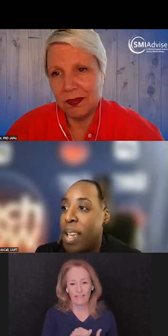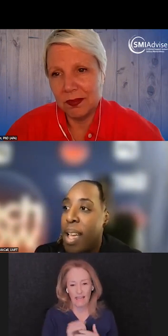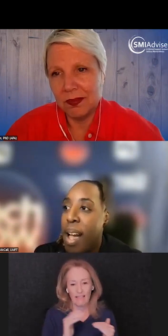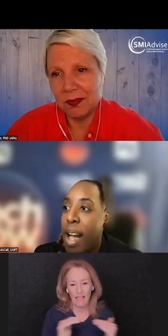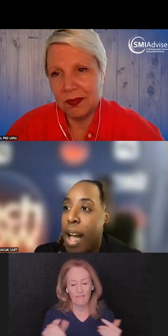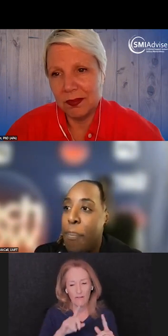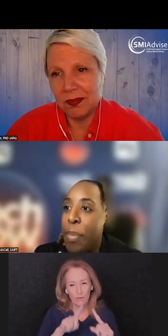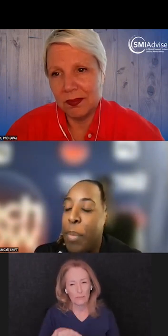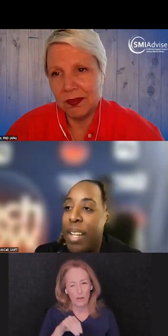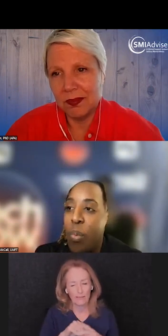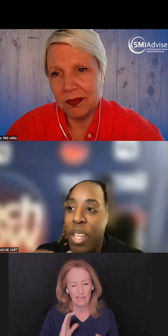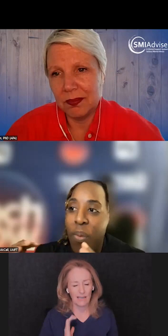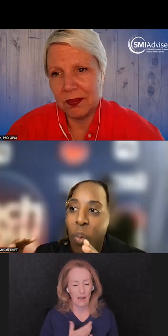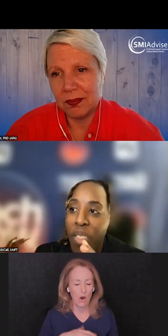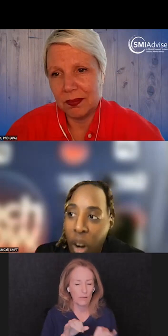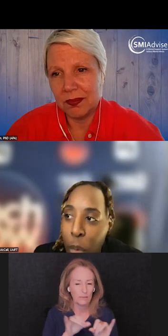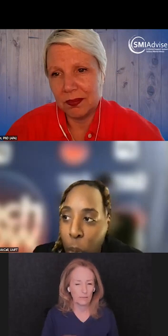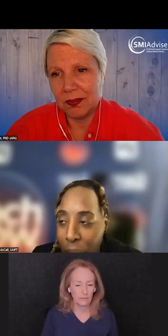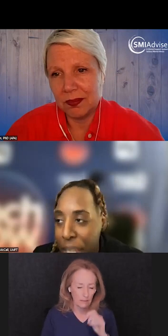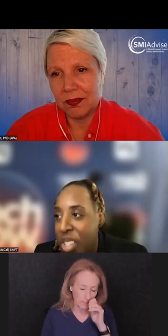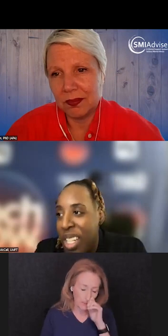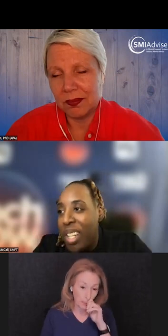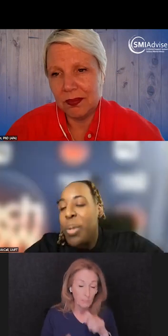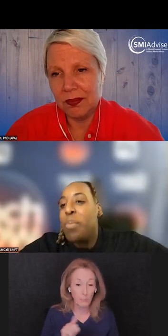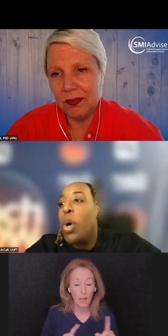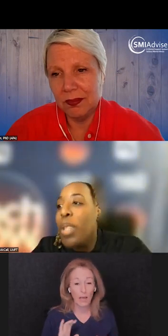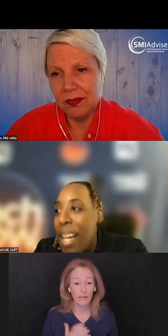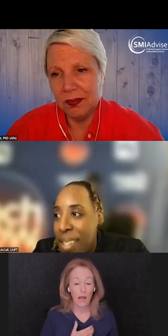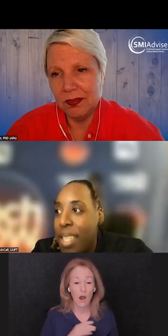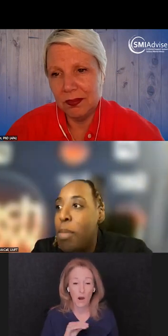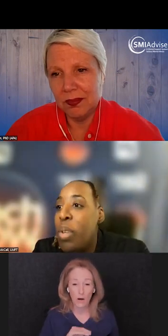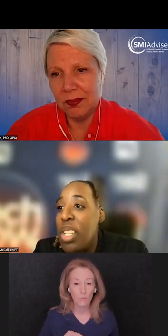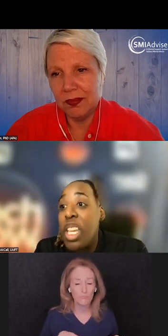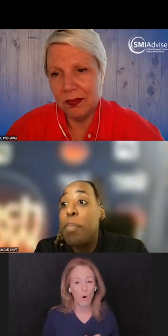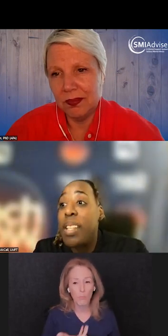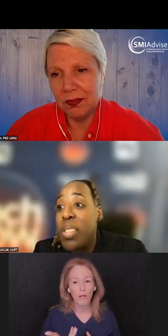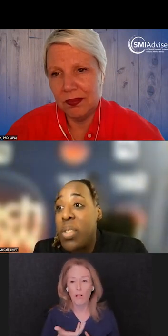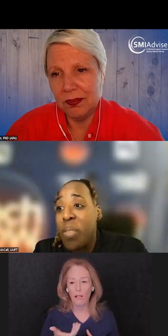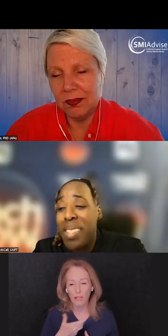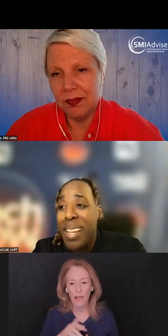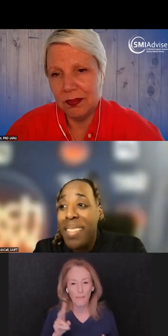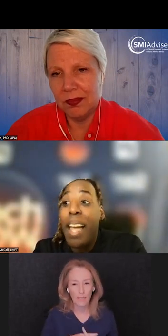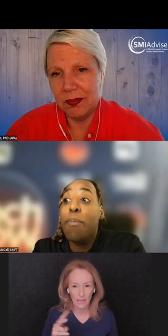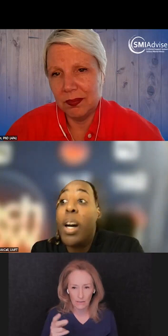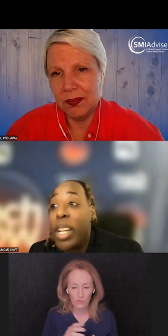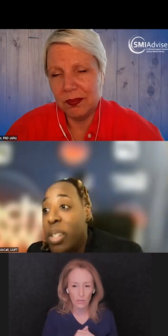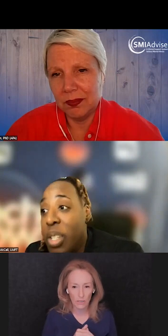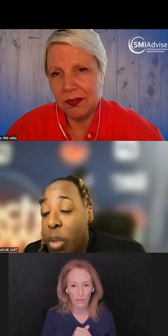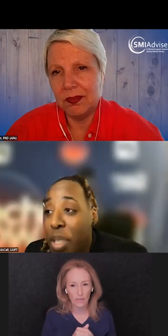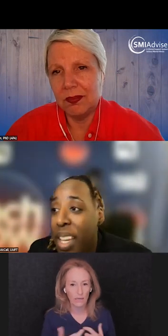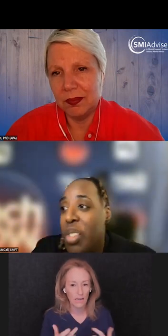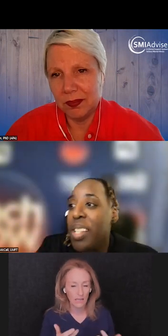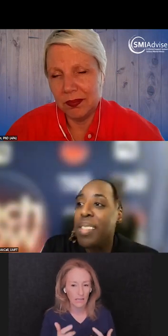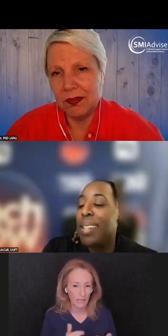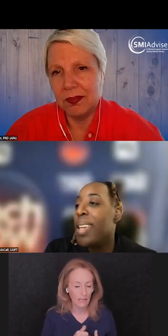systems. But with our mobile application, it includes mobilizing community champions to serve as live moderators and